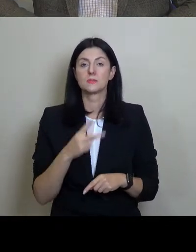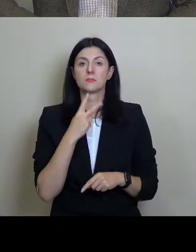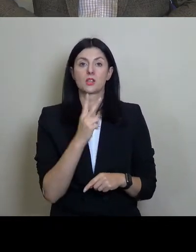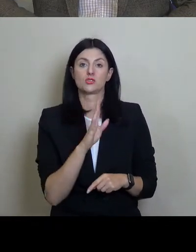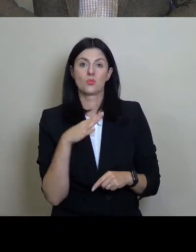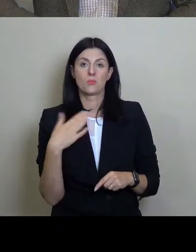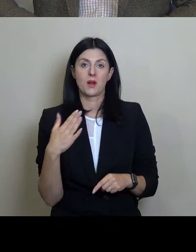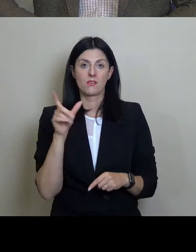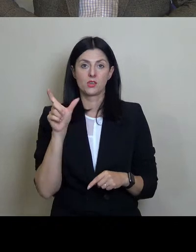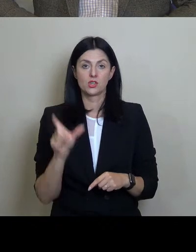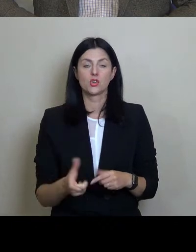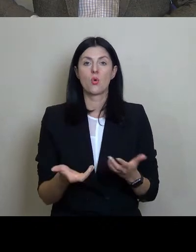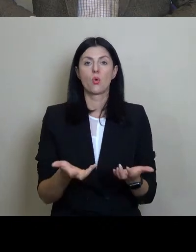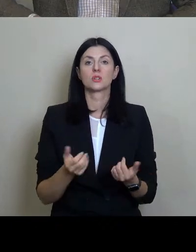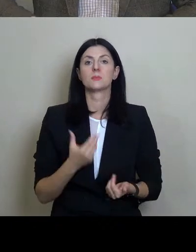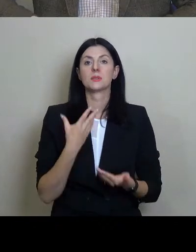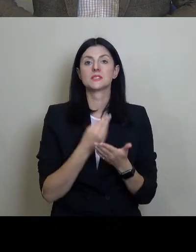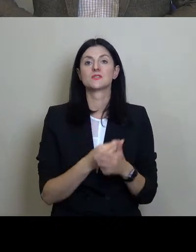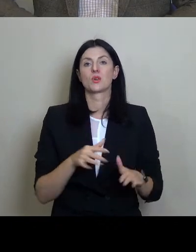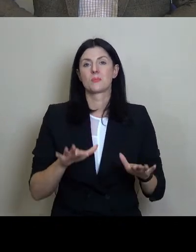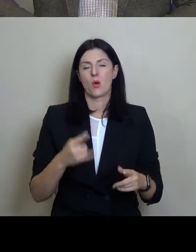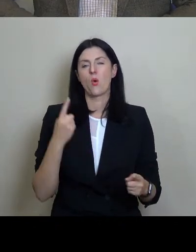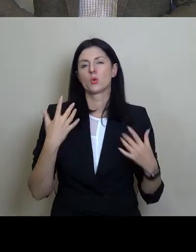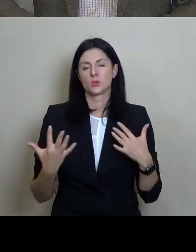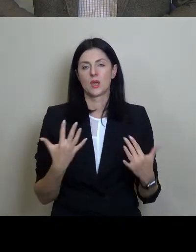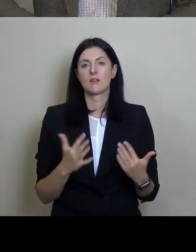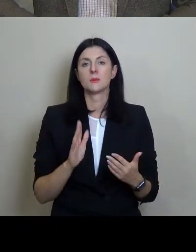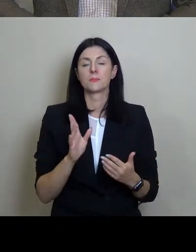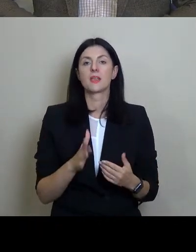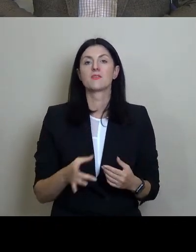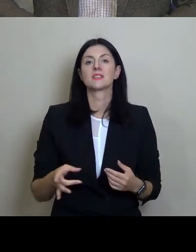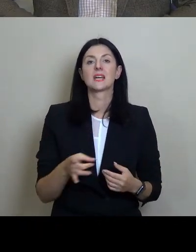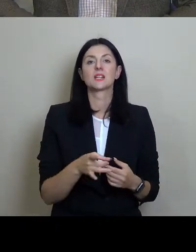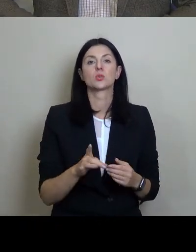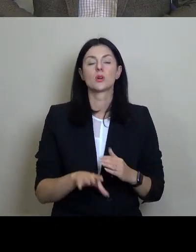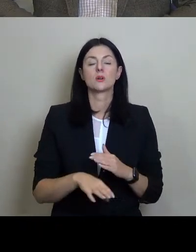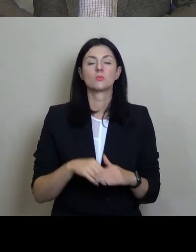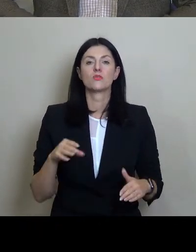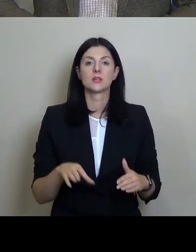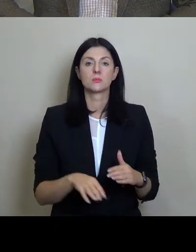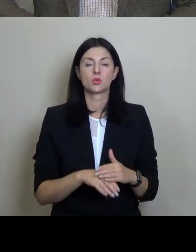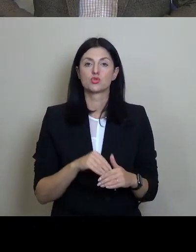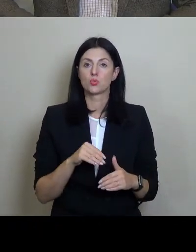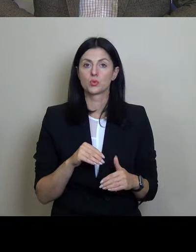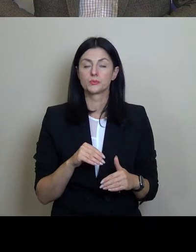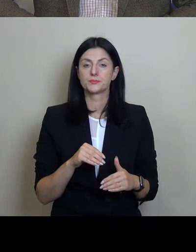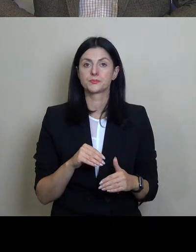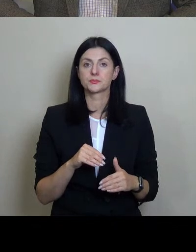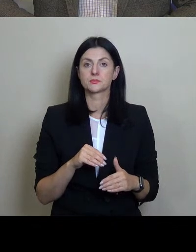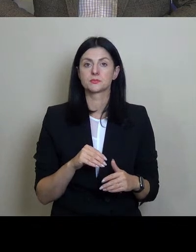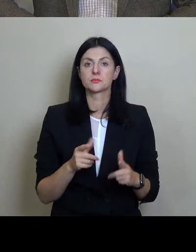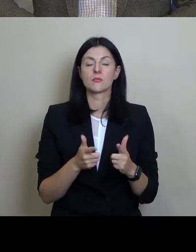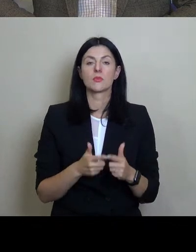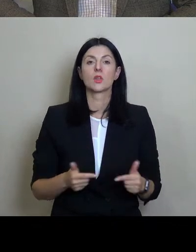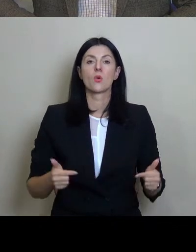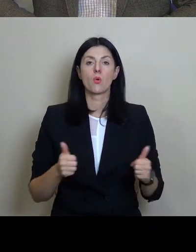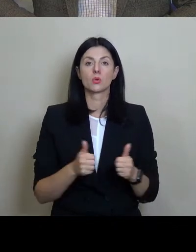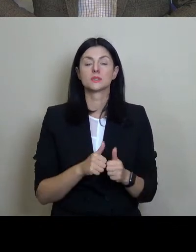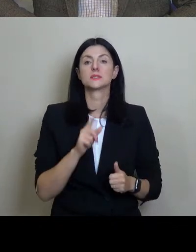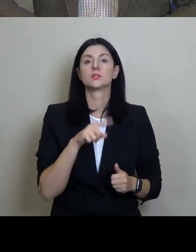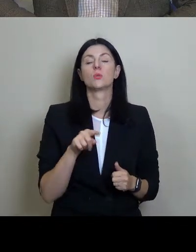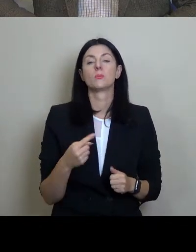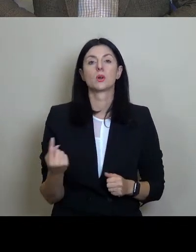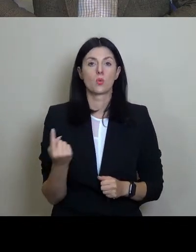A15 because they received their mandates allegedly in the territorial